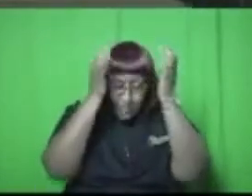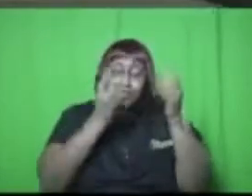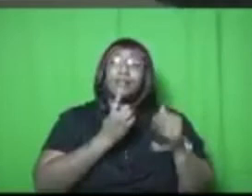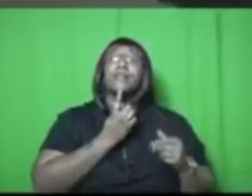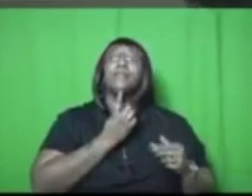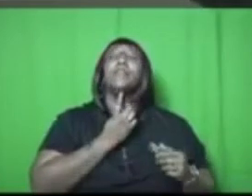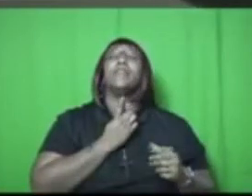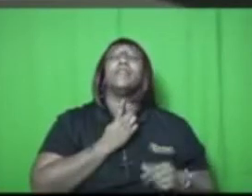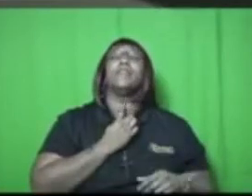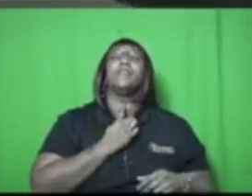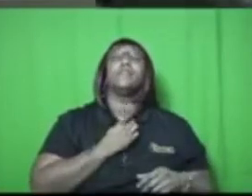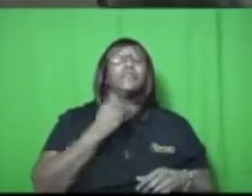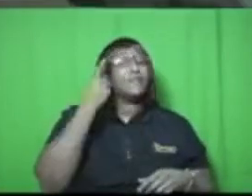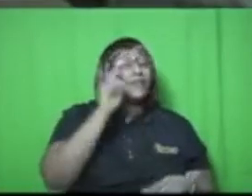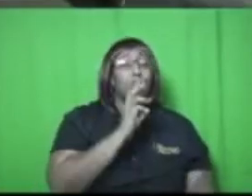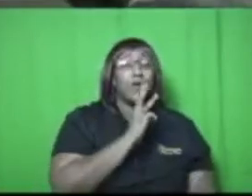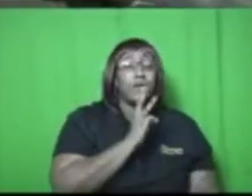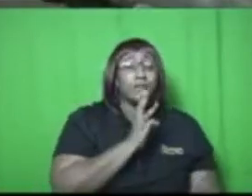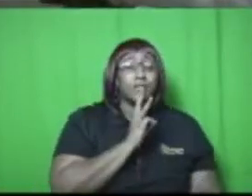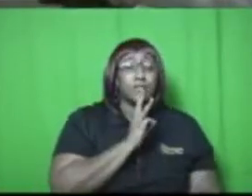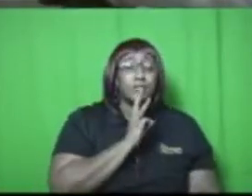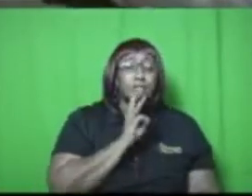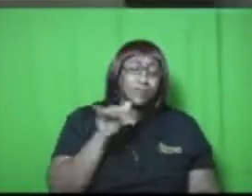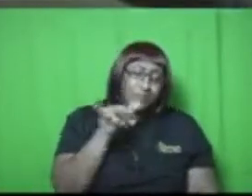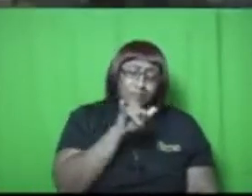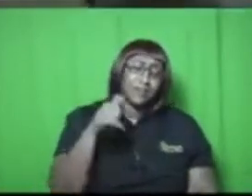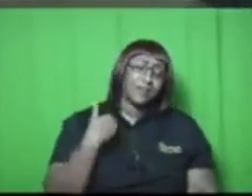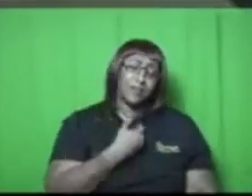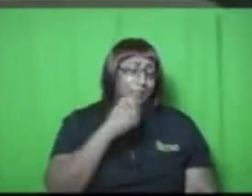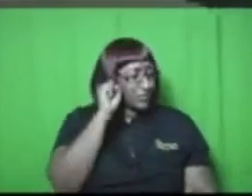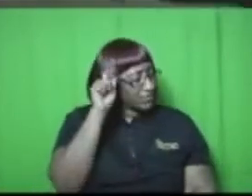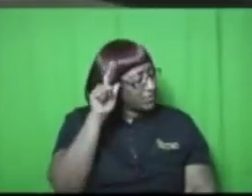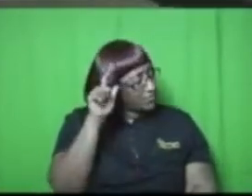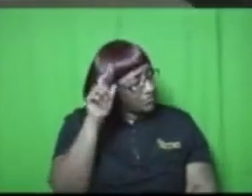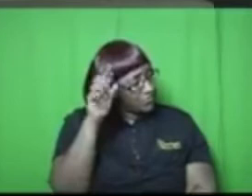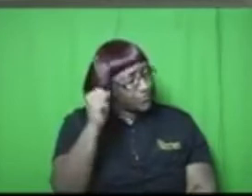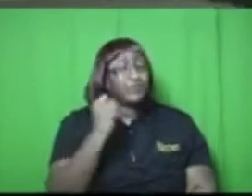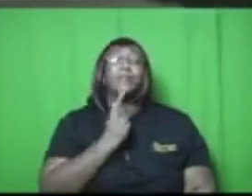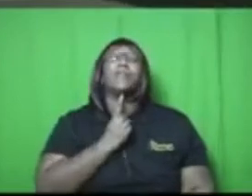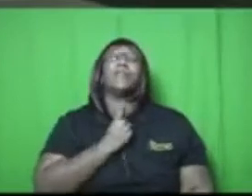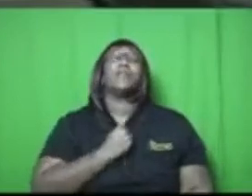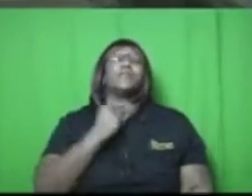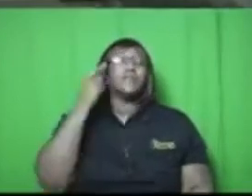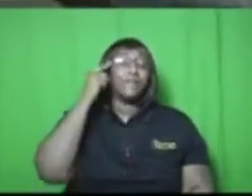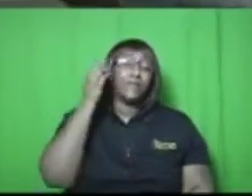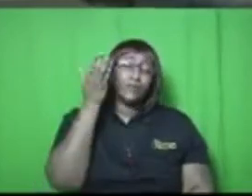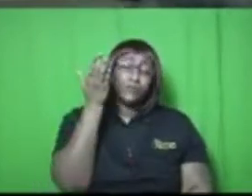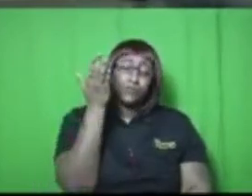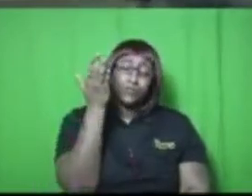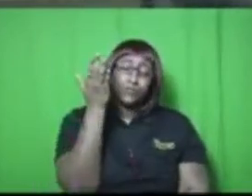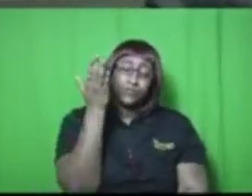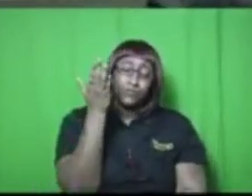pants and thirsts for the water, so our souls thirst for you.